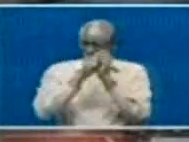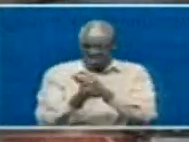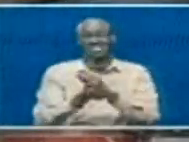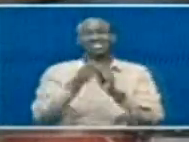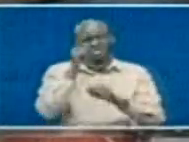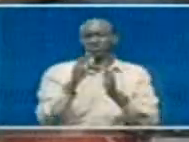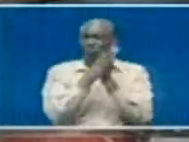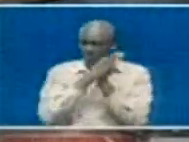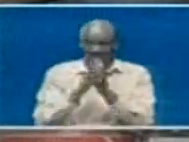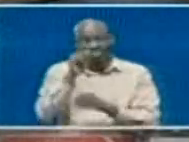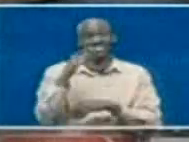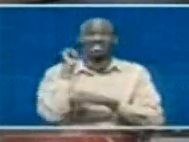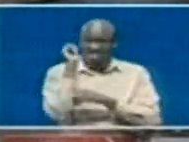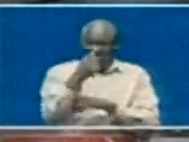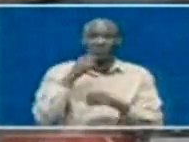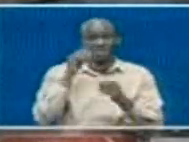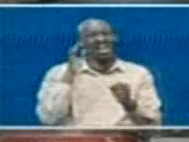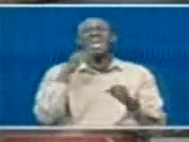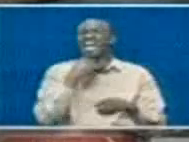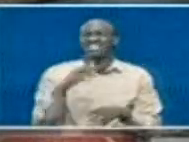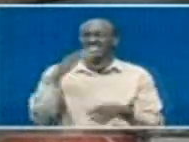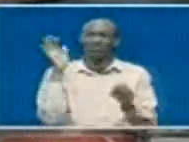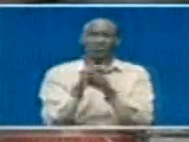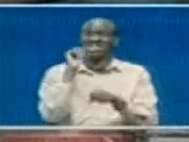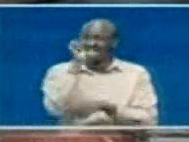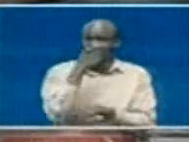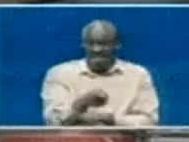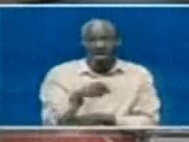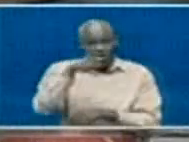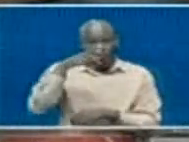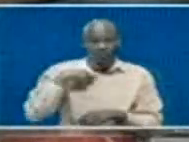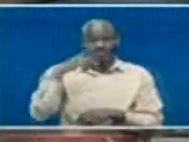the narrative in this country where there's so much hate. Yeah. You from Kasipul Kabondo.